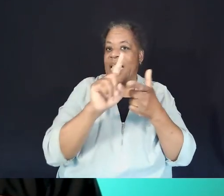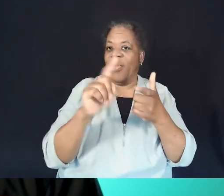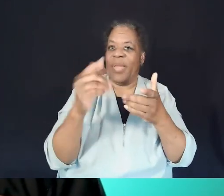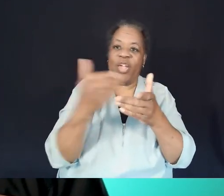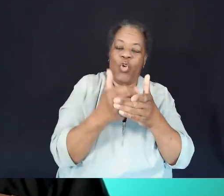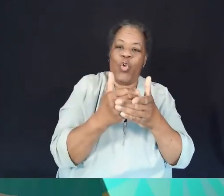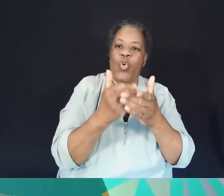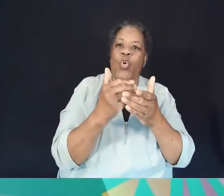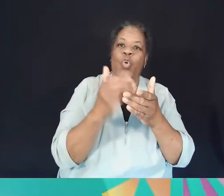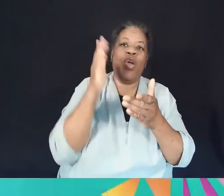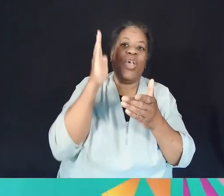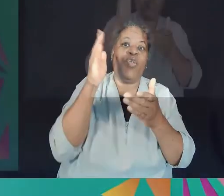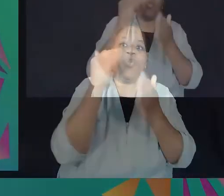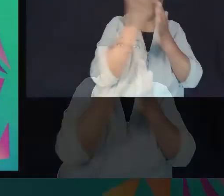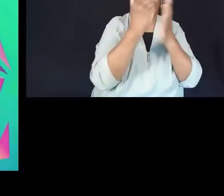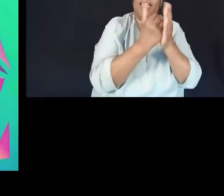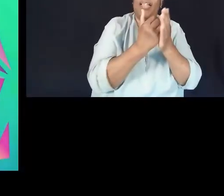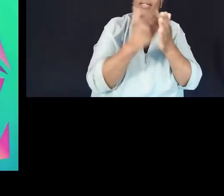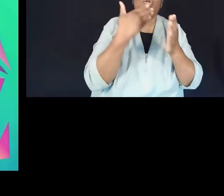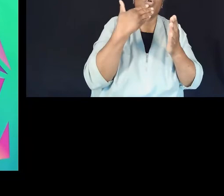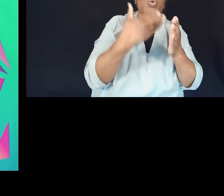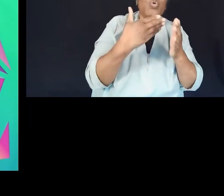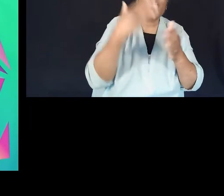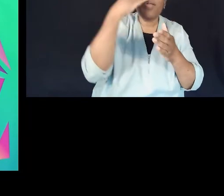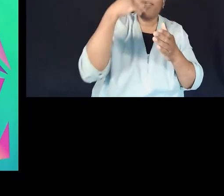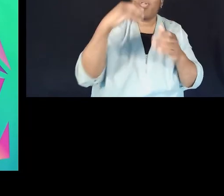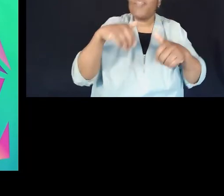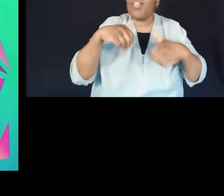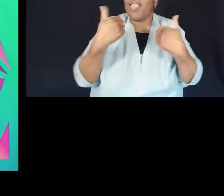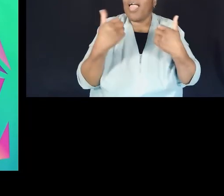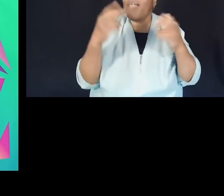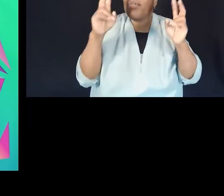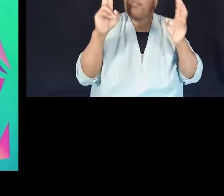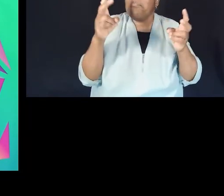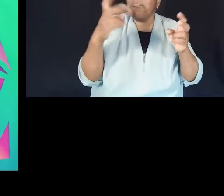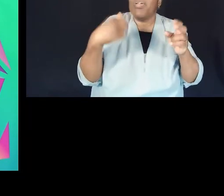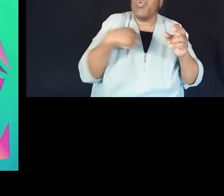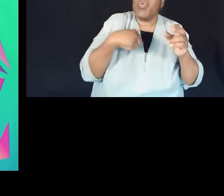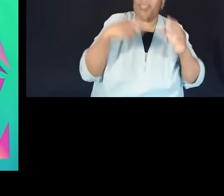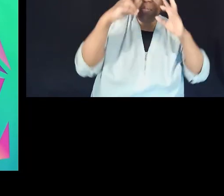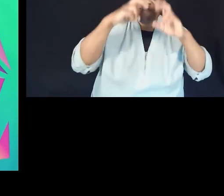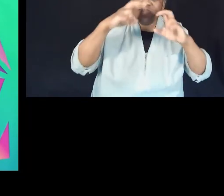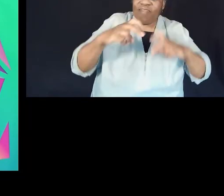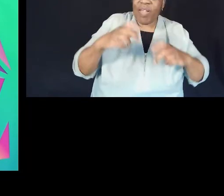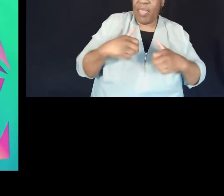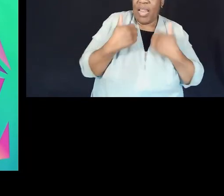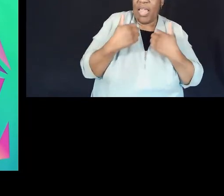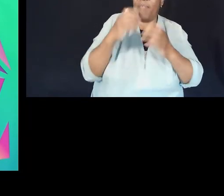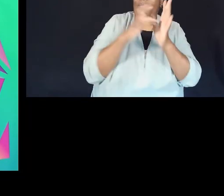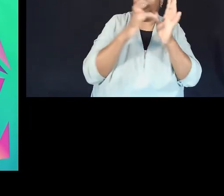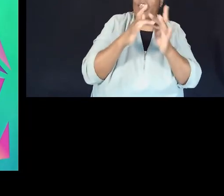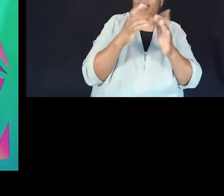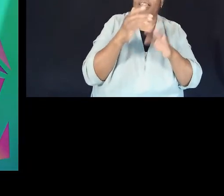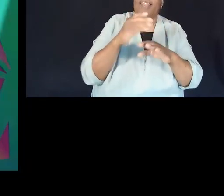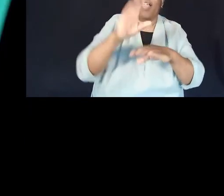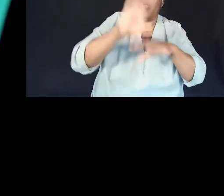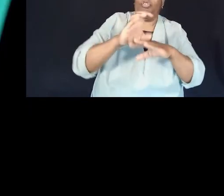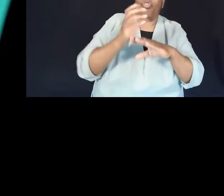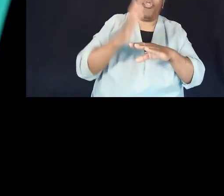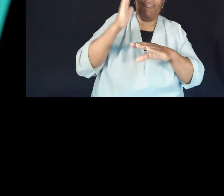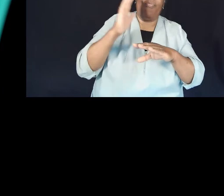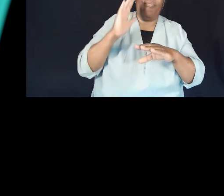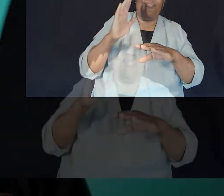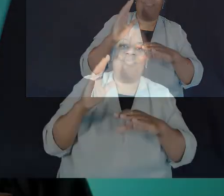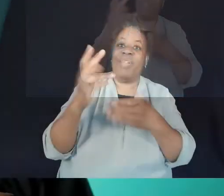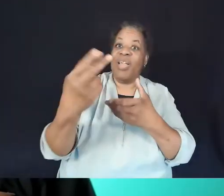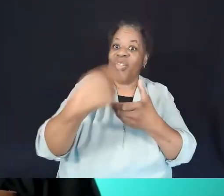The Good and Beautiful Life. In this series, we'll be exploring the life of Jesus and the early church. We'd love it if you would join us. If you come